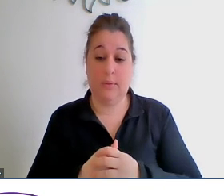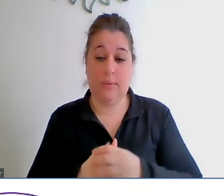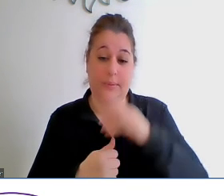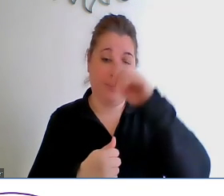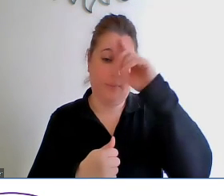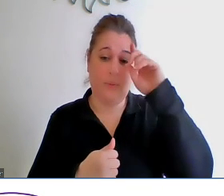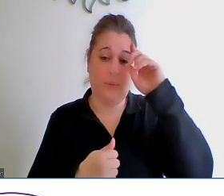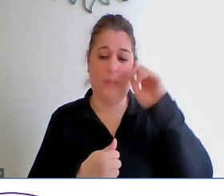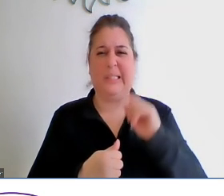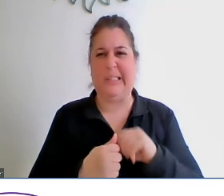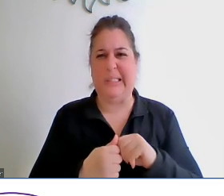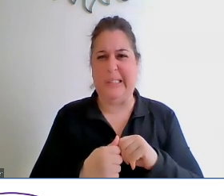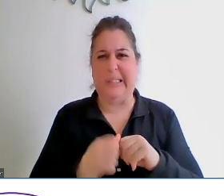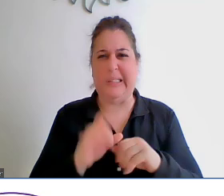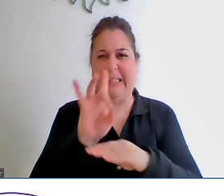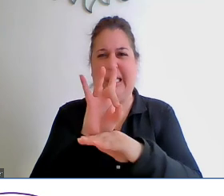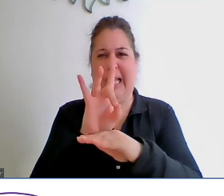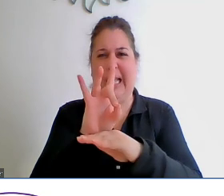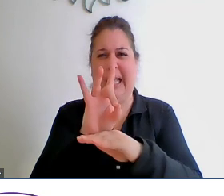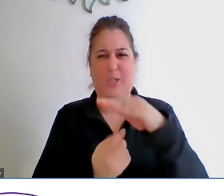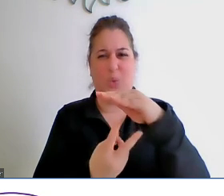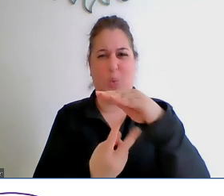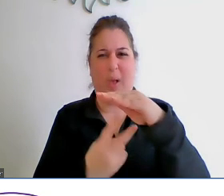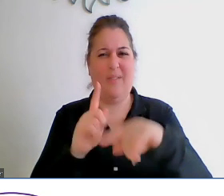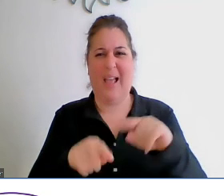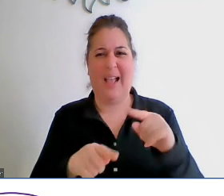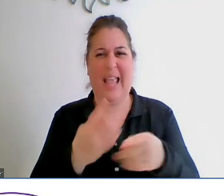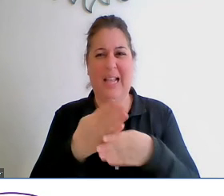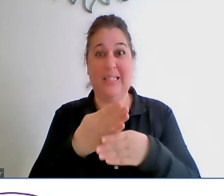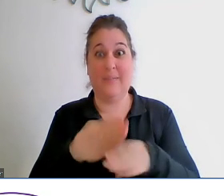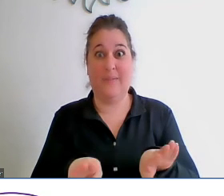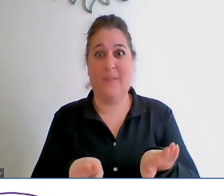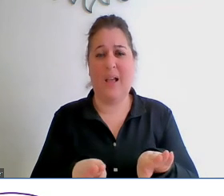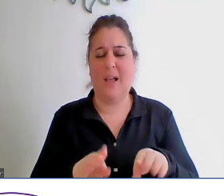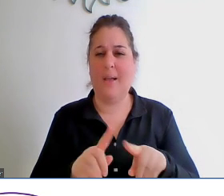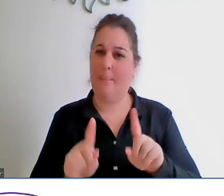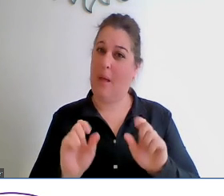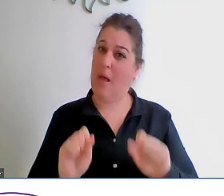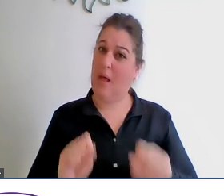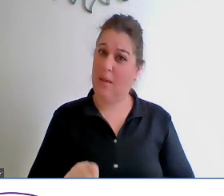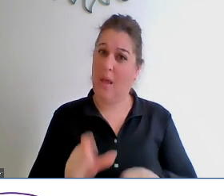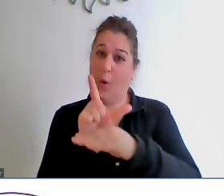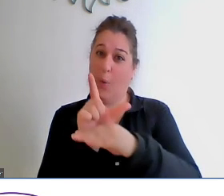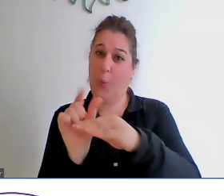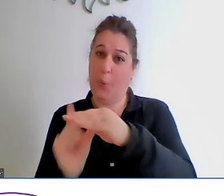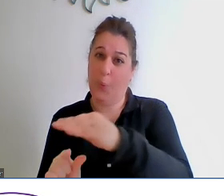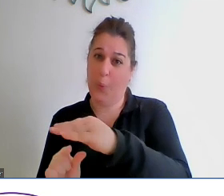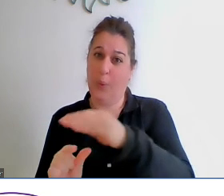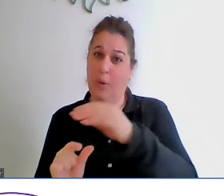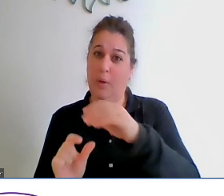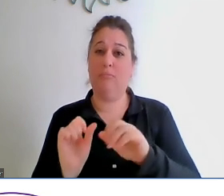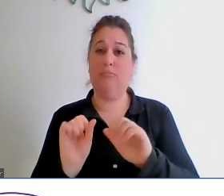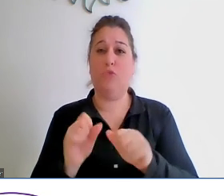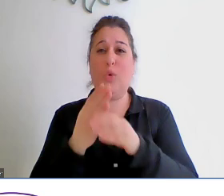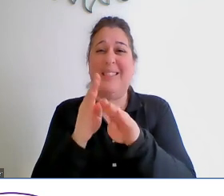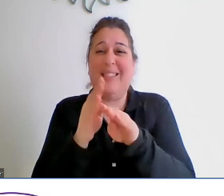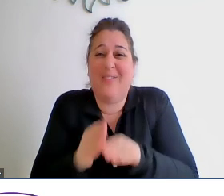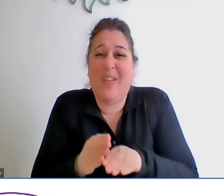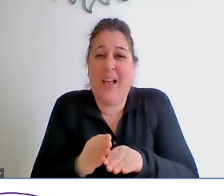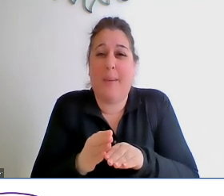12. So what I could do is simplify. Okay, so a common factor between 8 and 12, that's